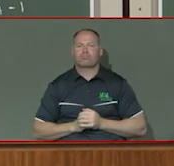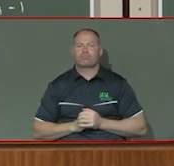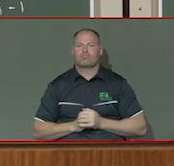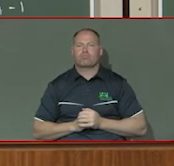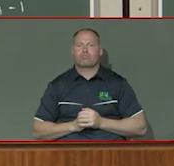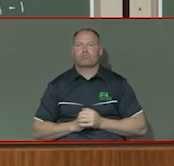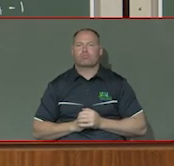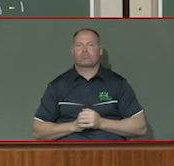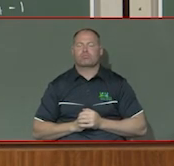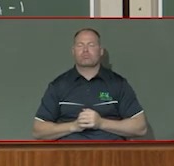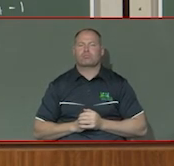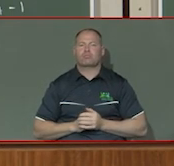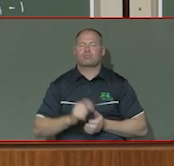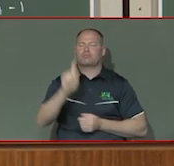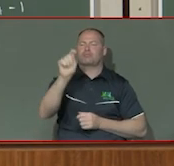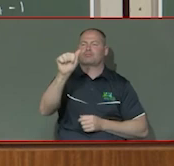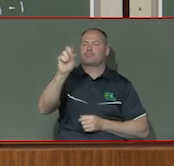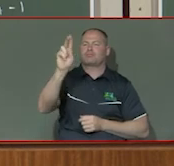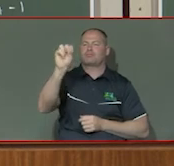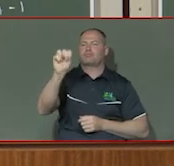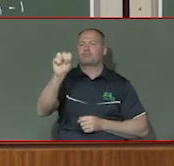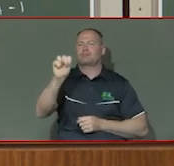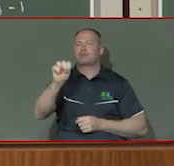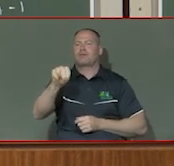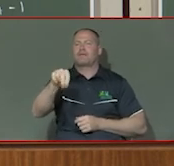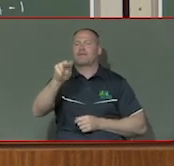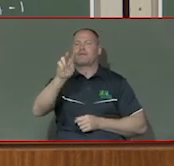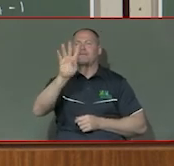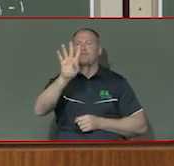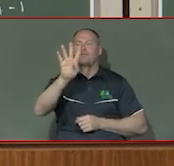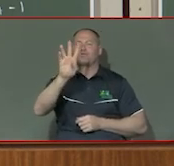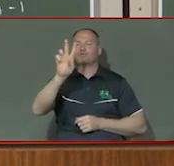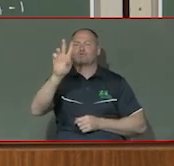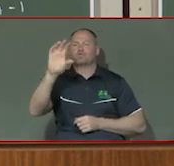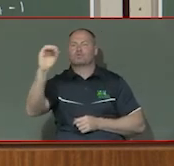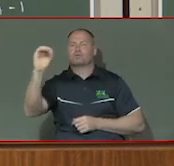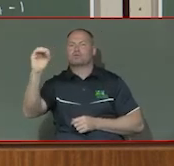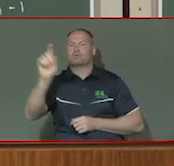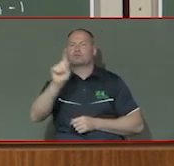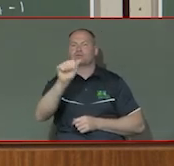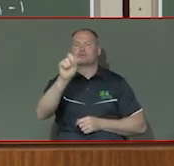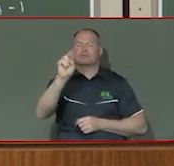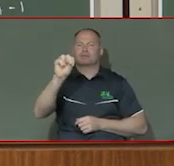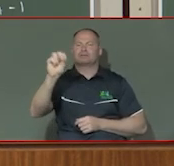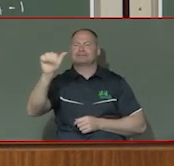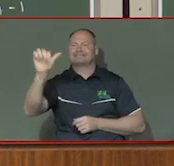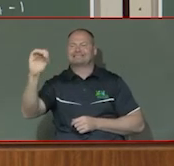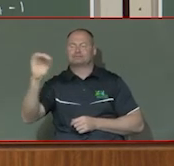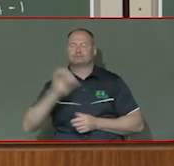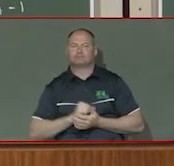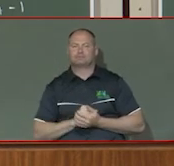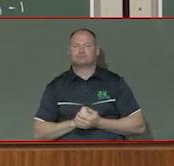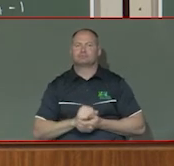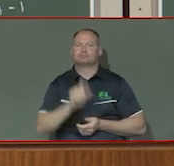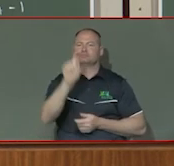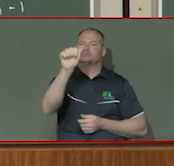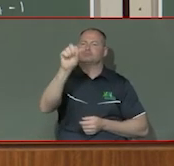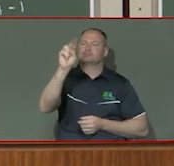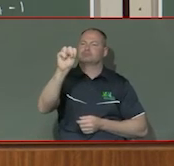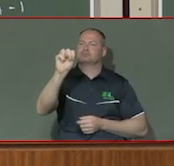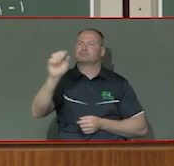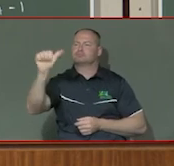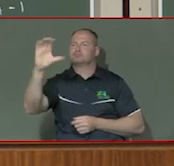the tan of 420 minus 360 becomes the tan of 60. And the tan of 60